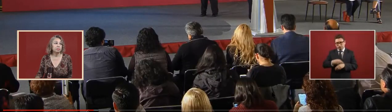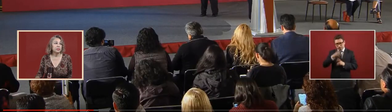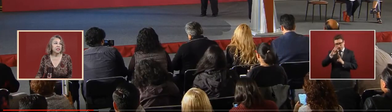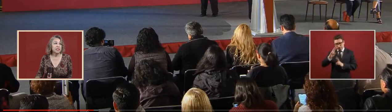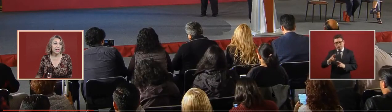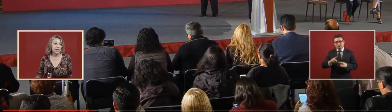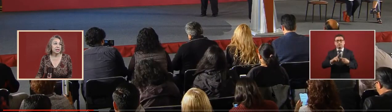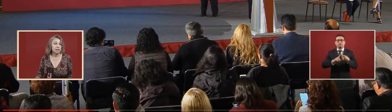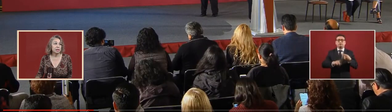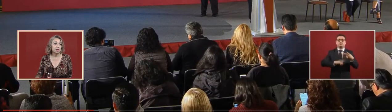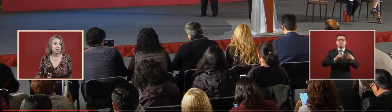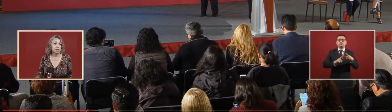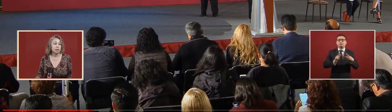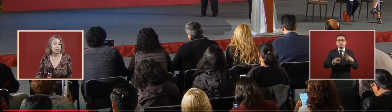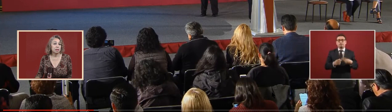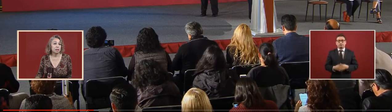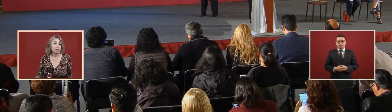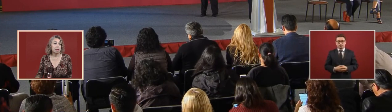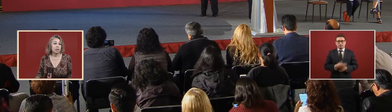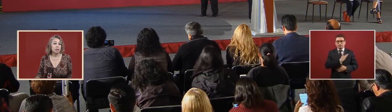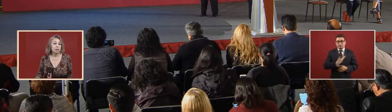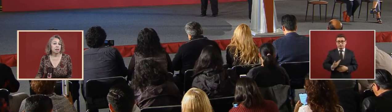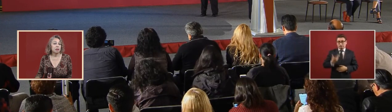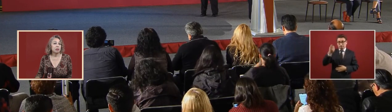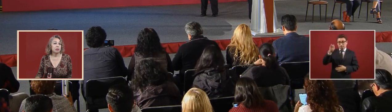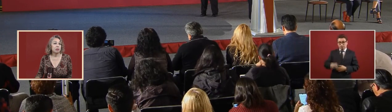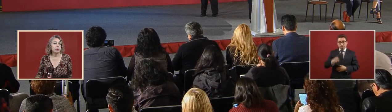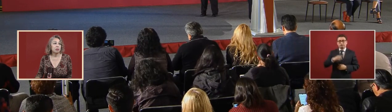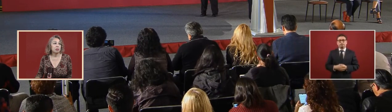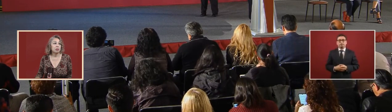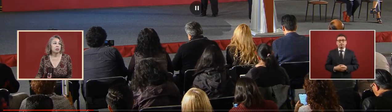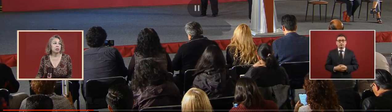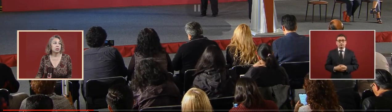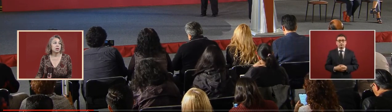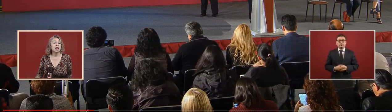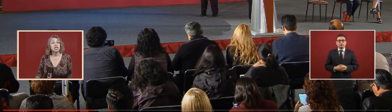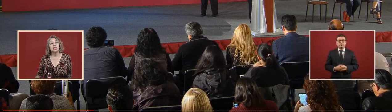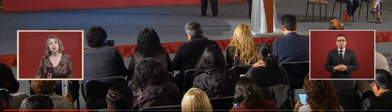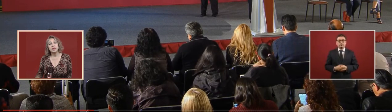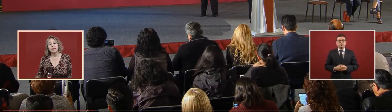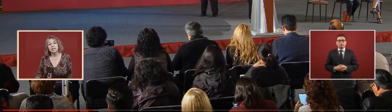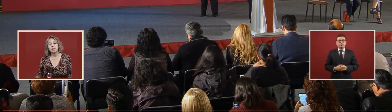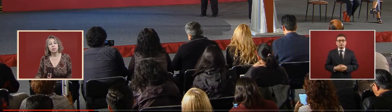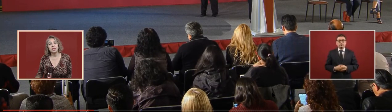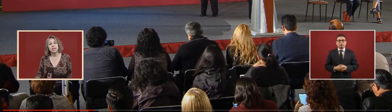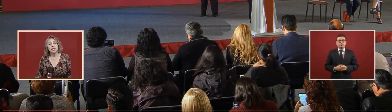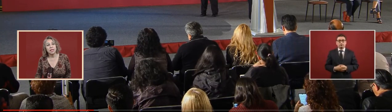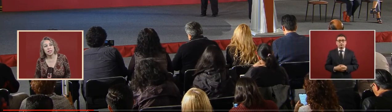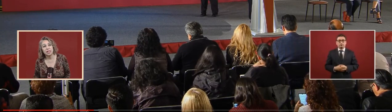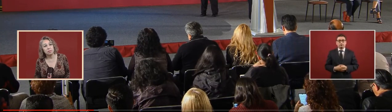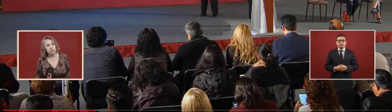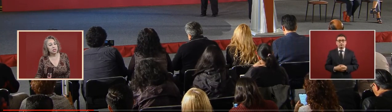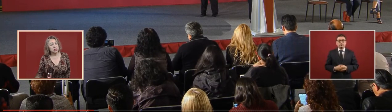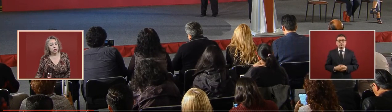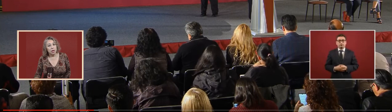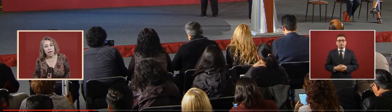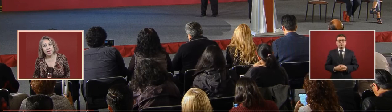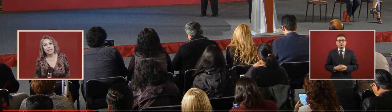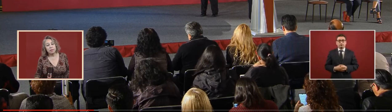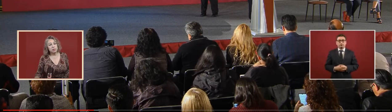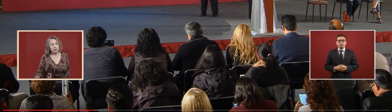Segunda. Second. El presidente ha instruido aceptar la competencia de del comité. So he says the president has accepted